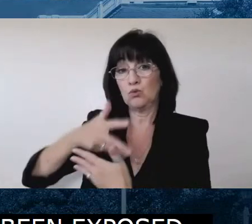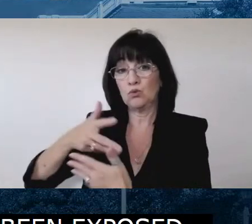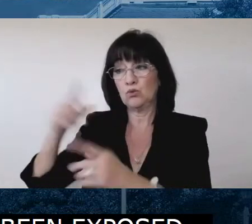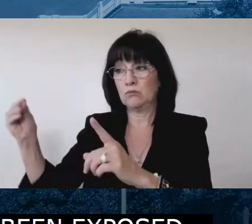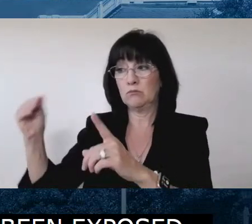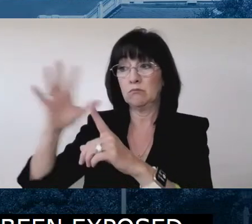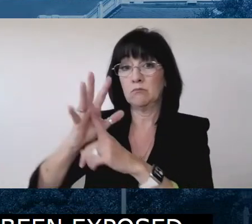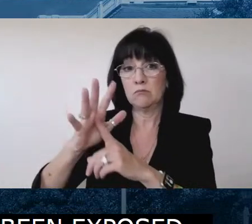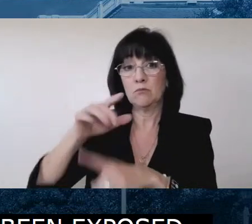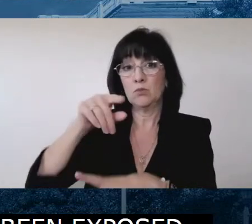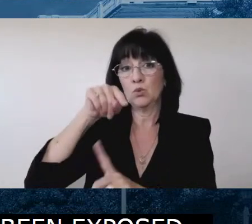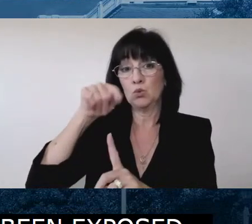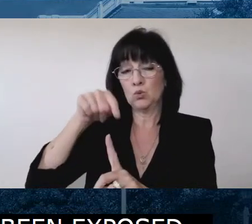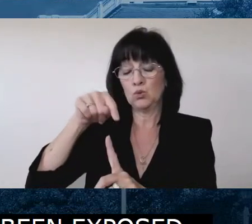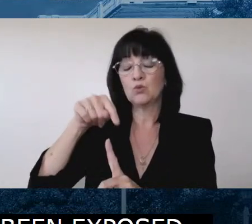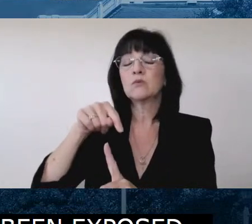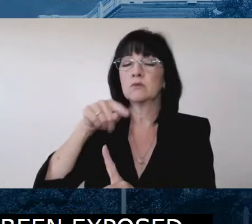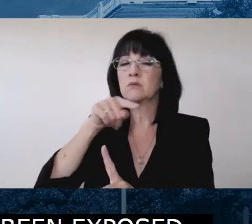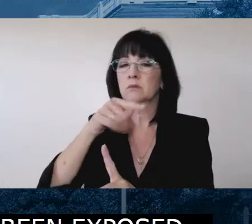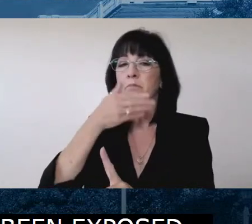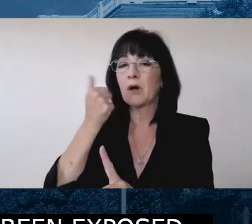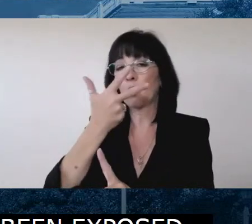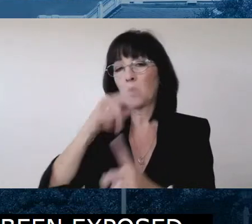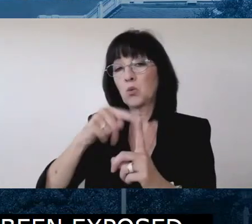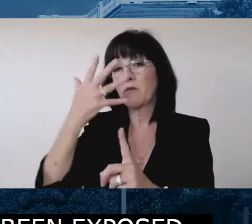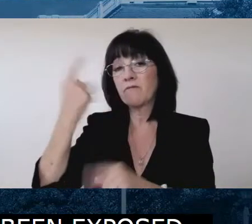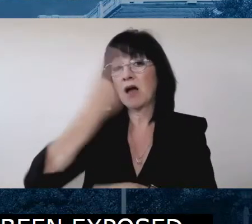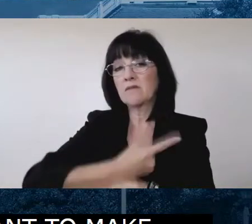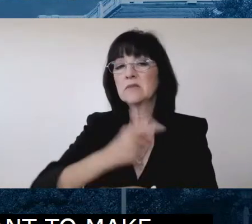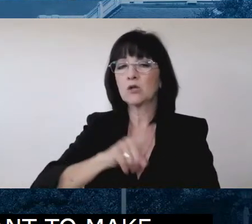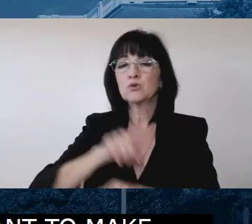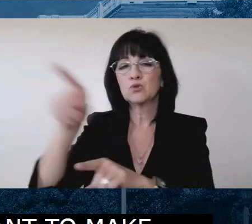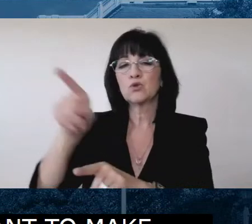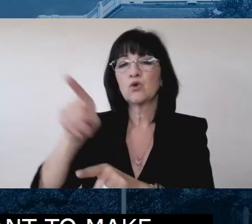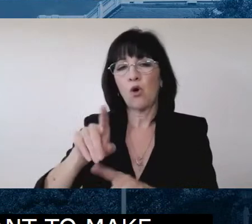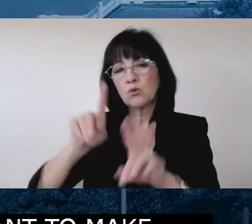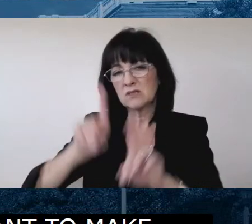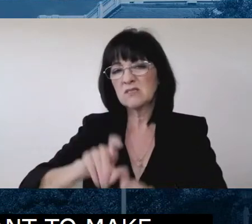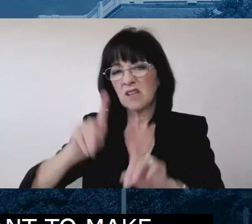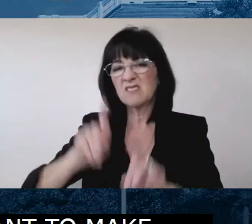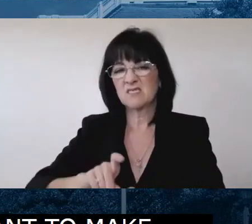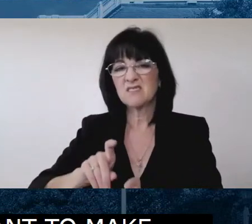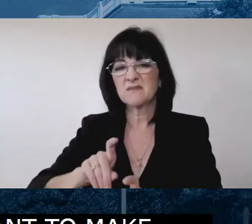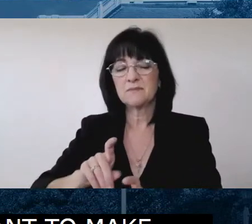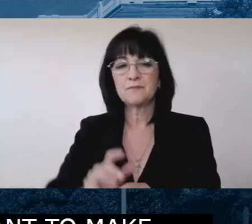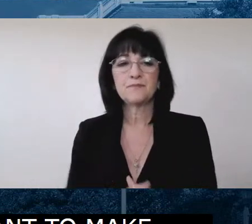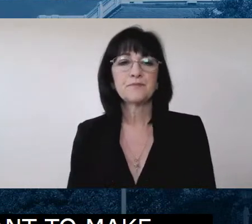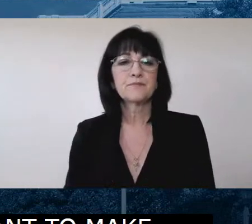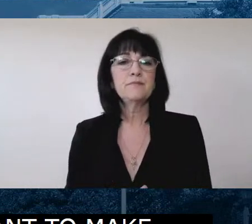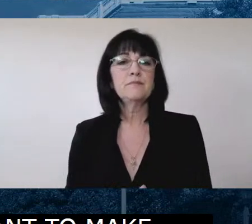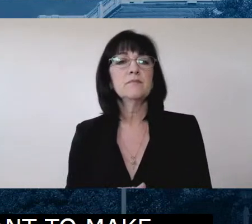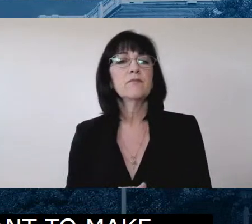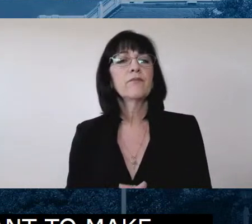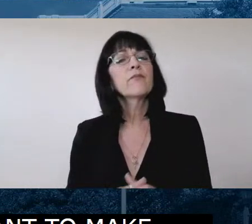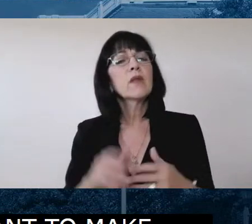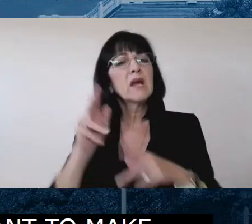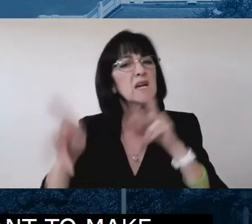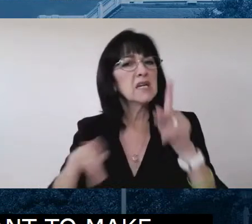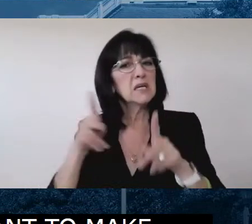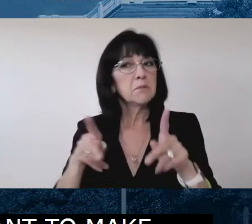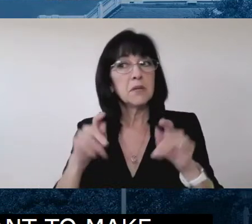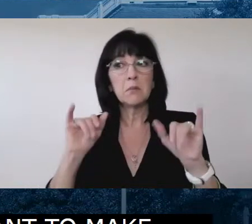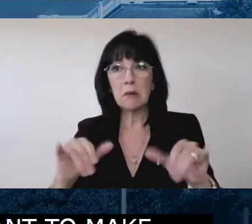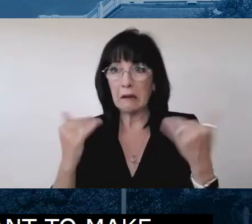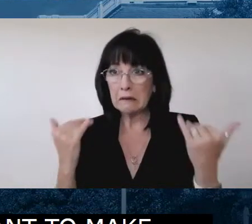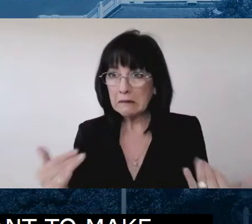expanded. So we want to make sure that folks know, what the options are. Testing is available at